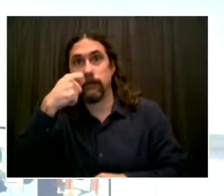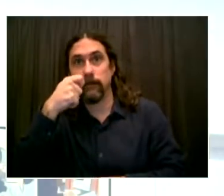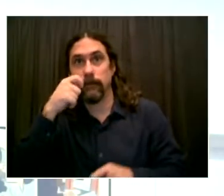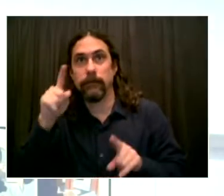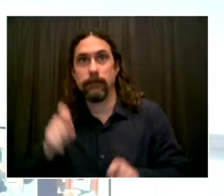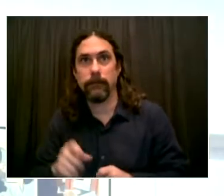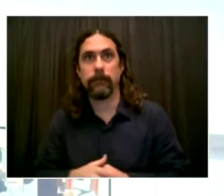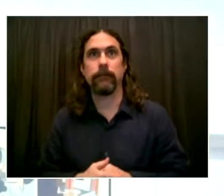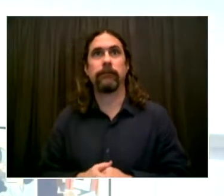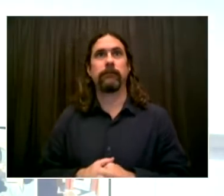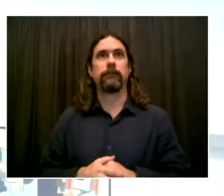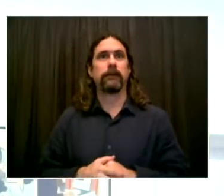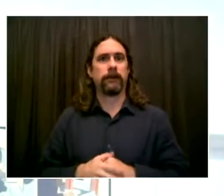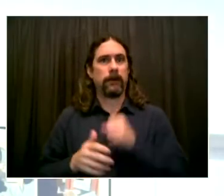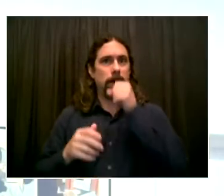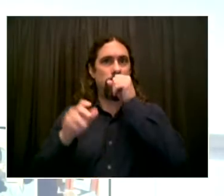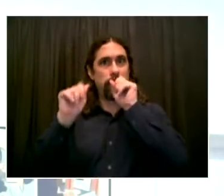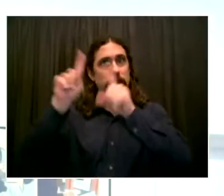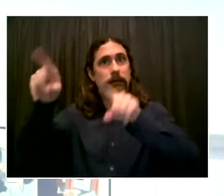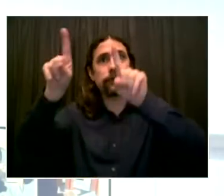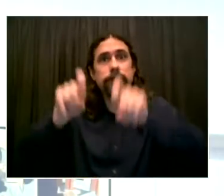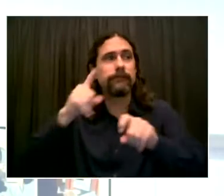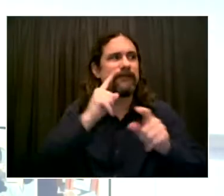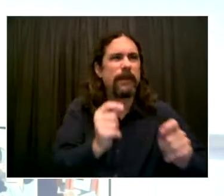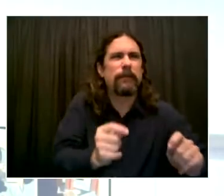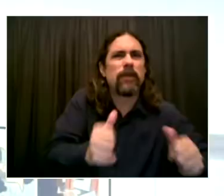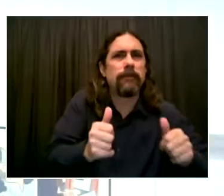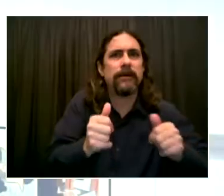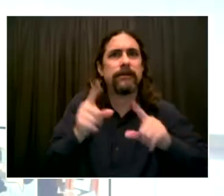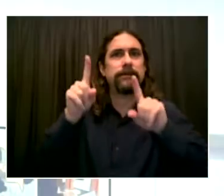nyc.gov/COVID test if you need results back even faster.